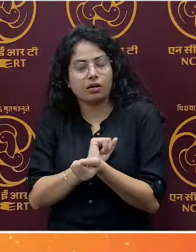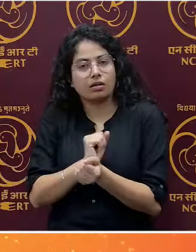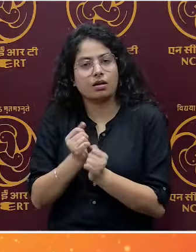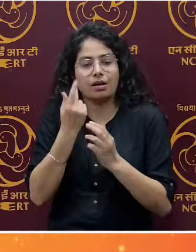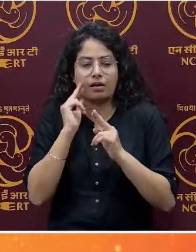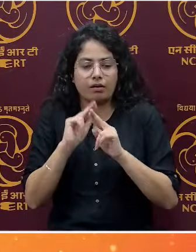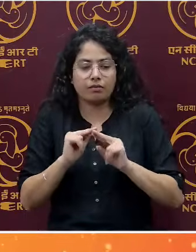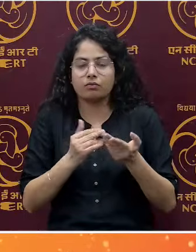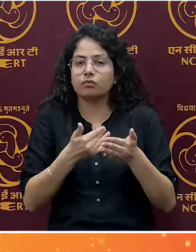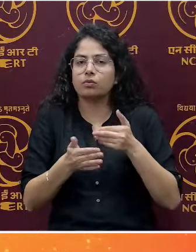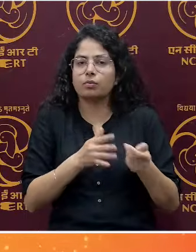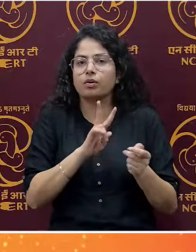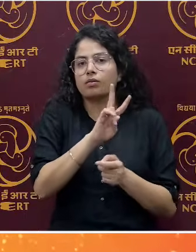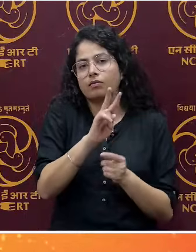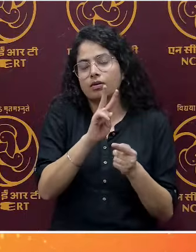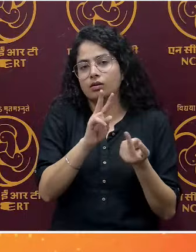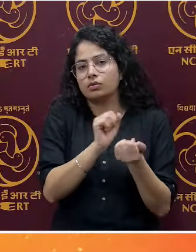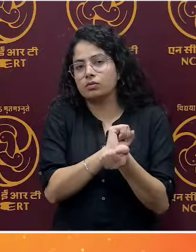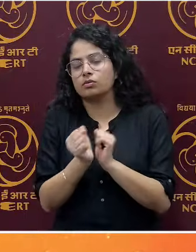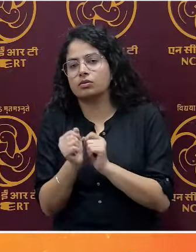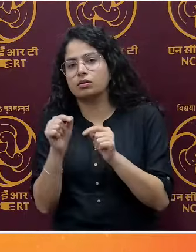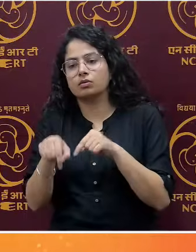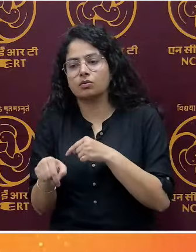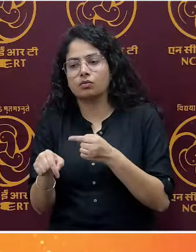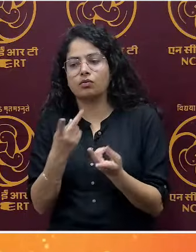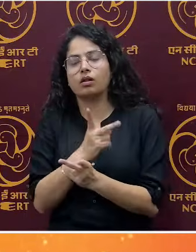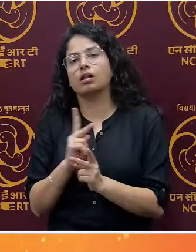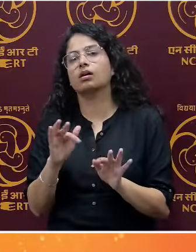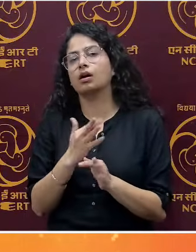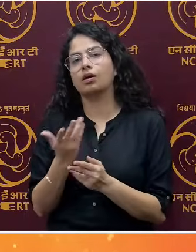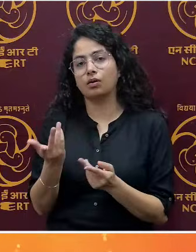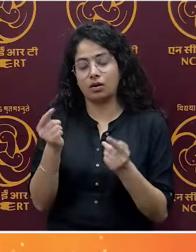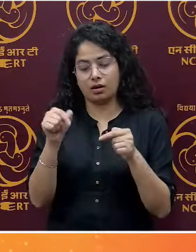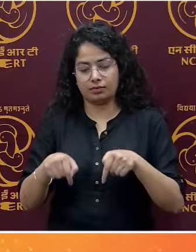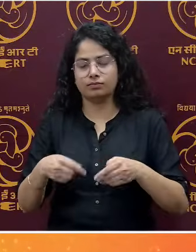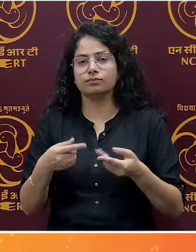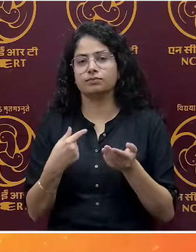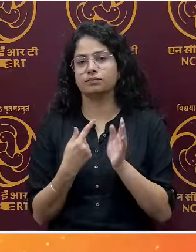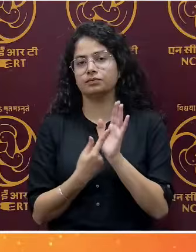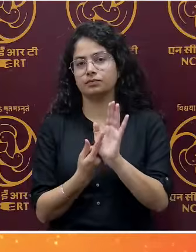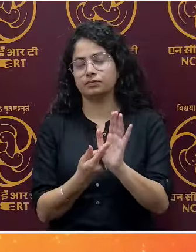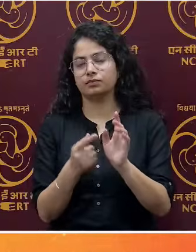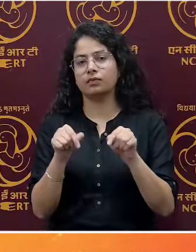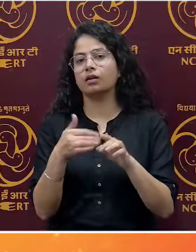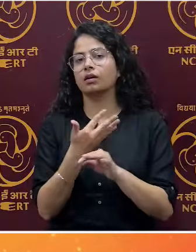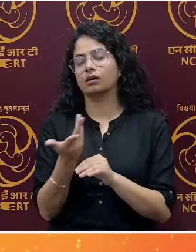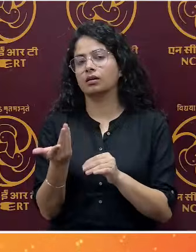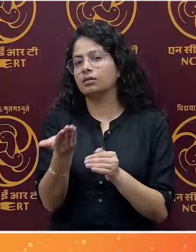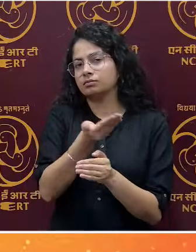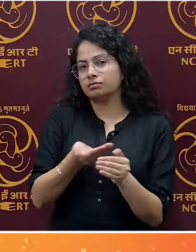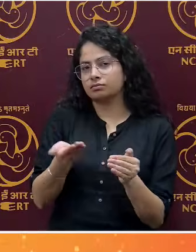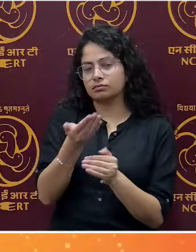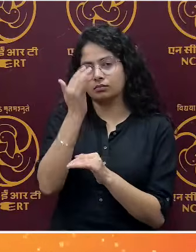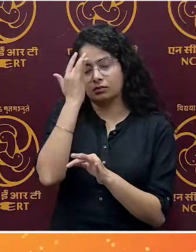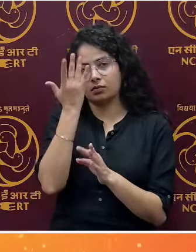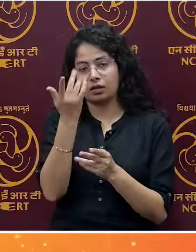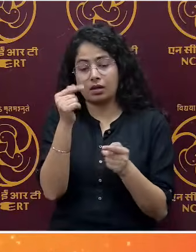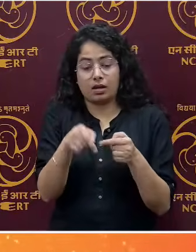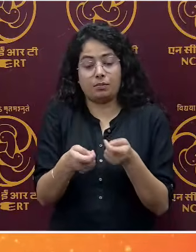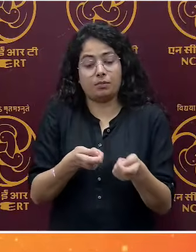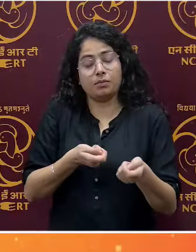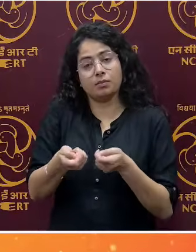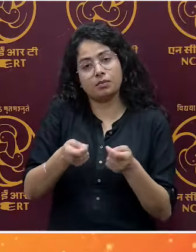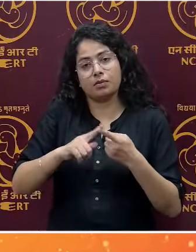result. So now let me show. It is loading now, and that how you know, everything is controlled